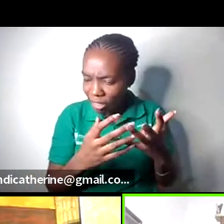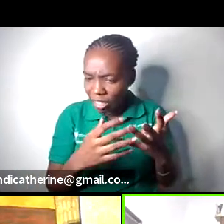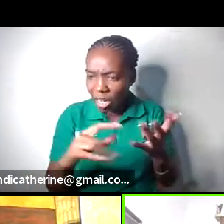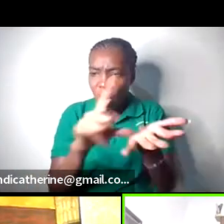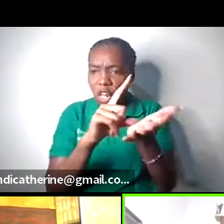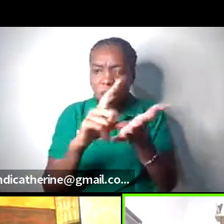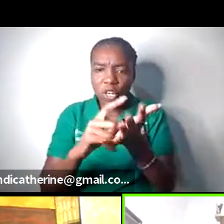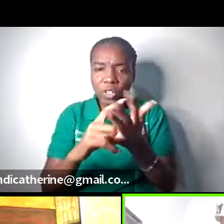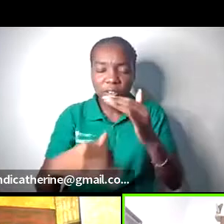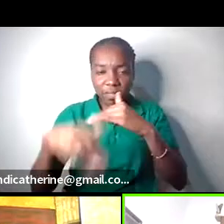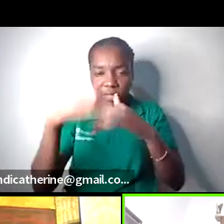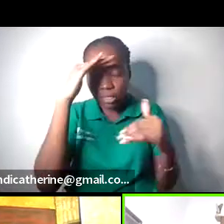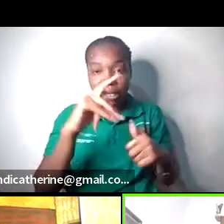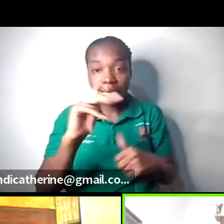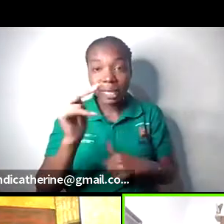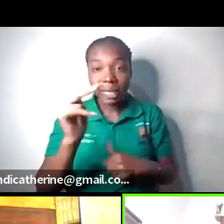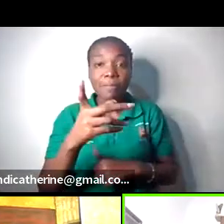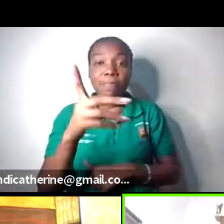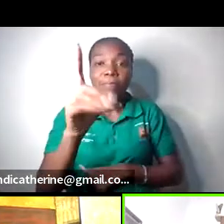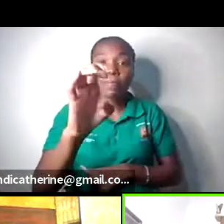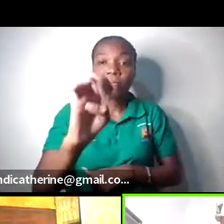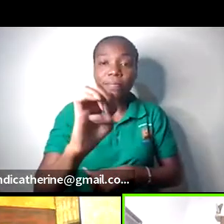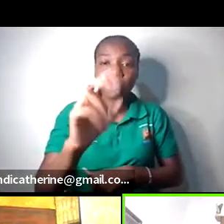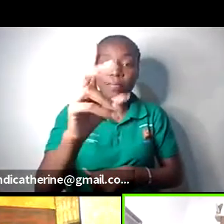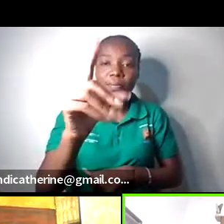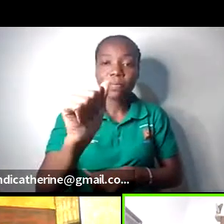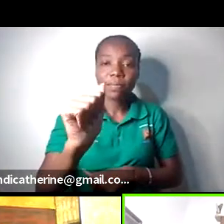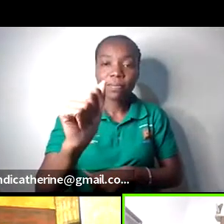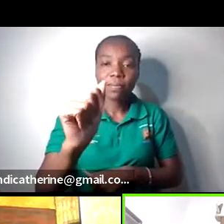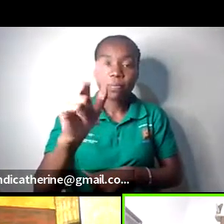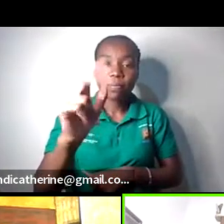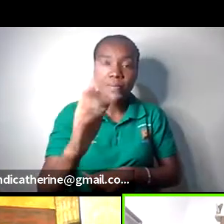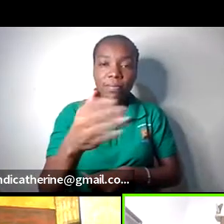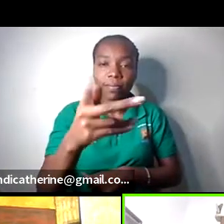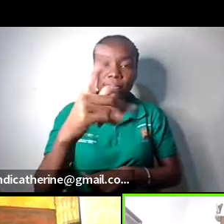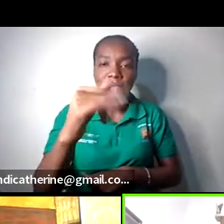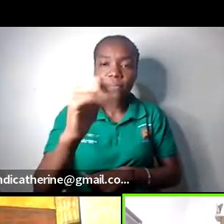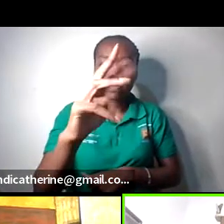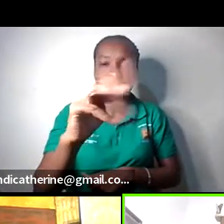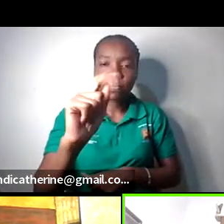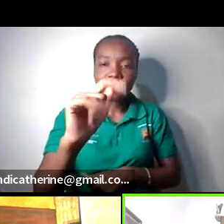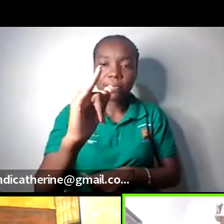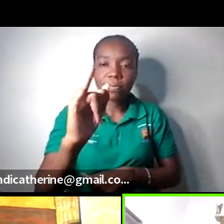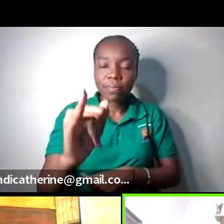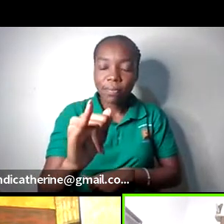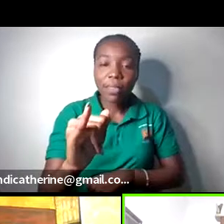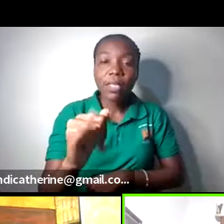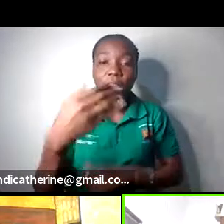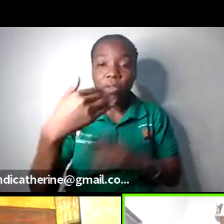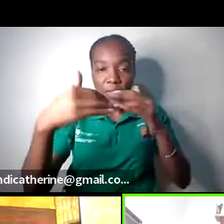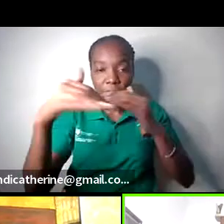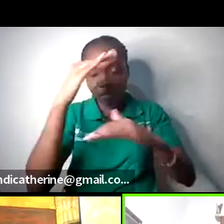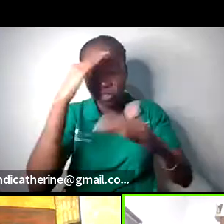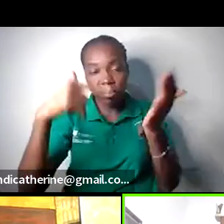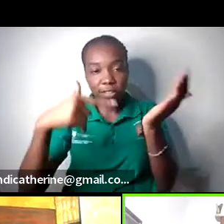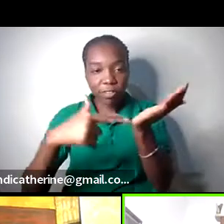Kenya, Dedan Kimathi University of Technology. And in one of the key